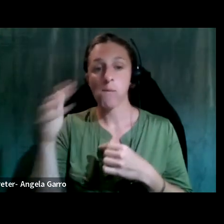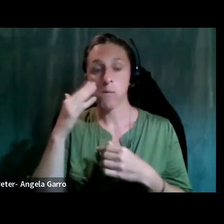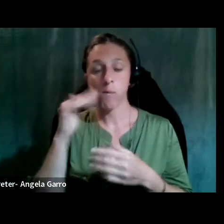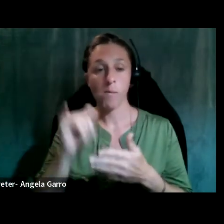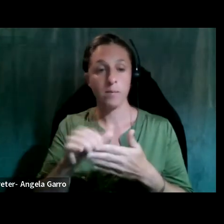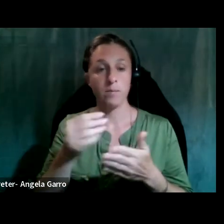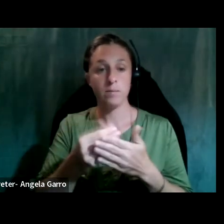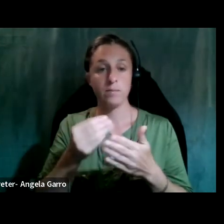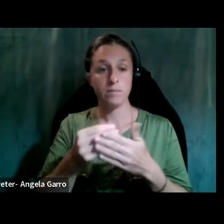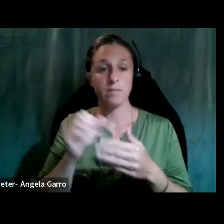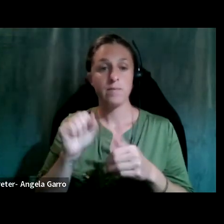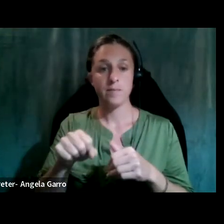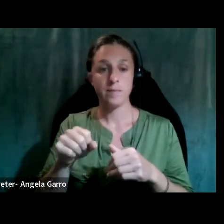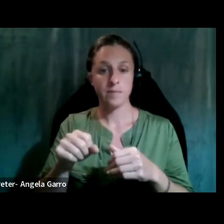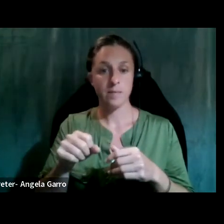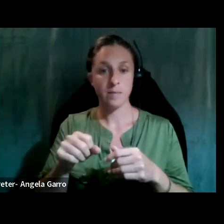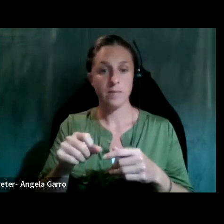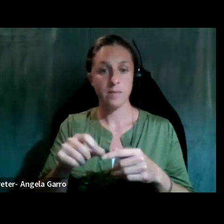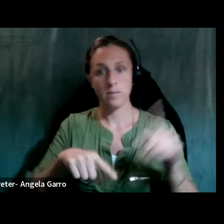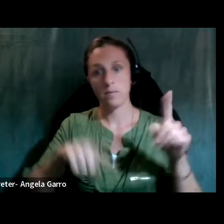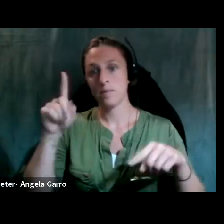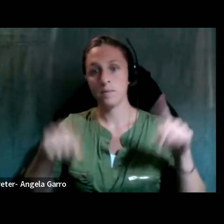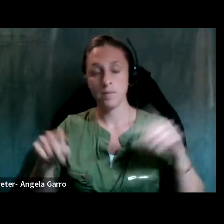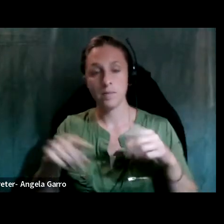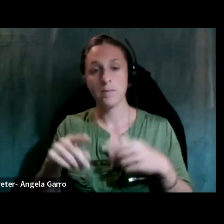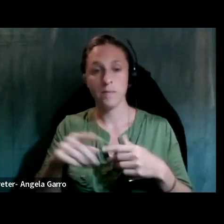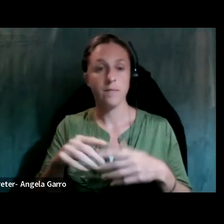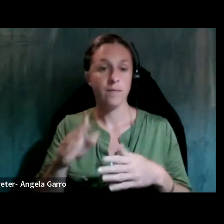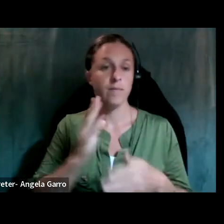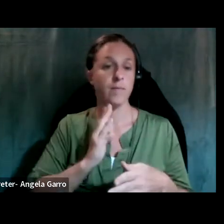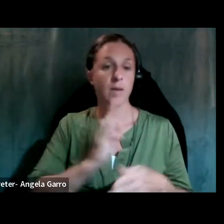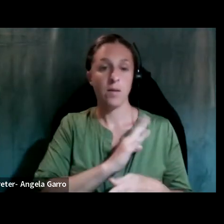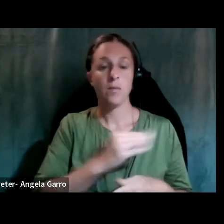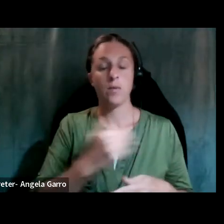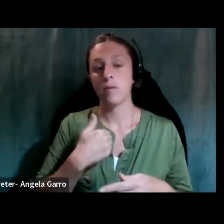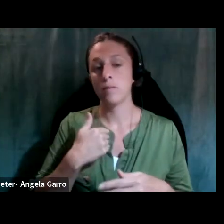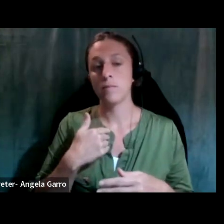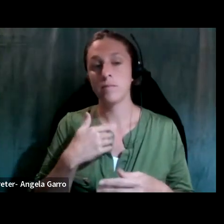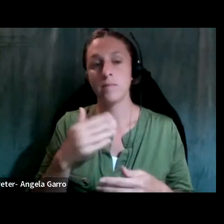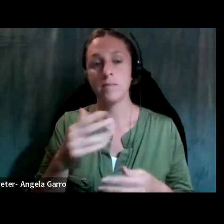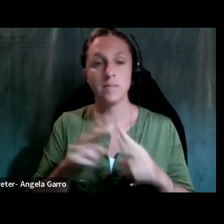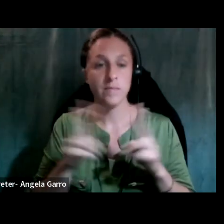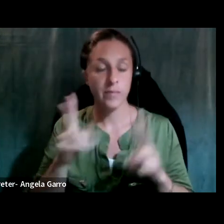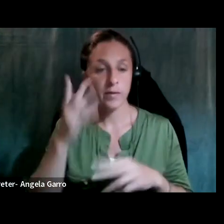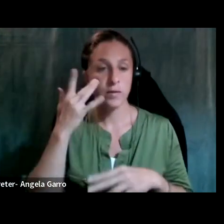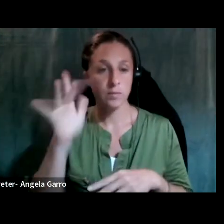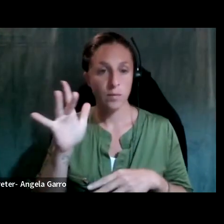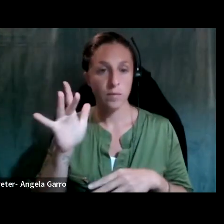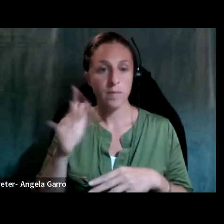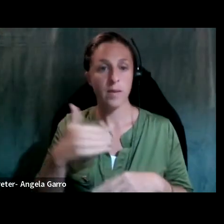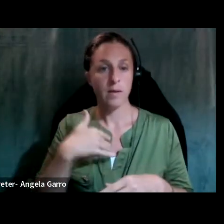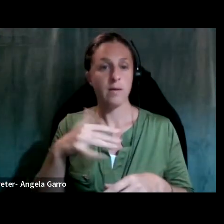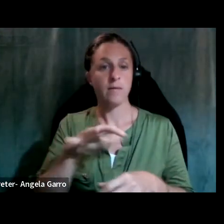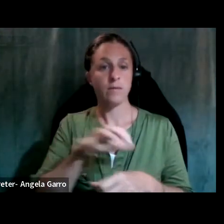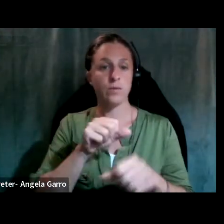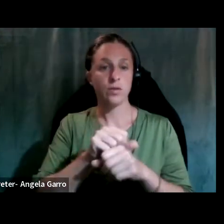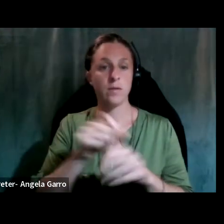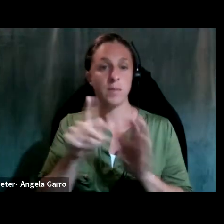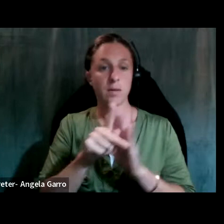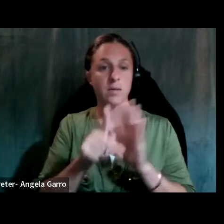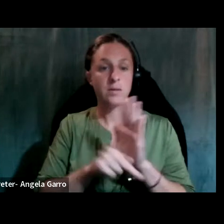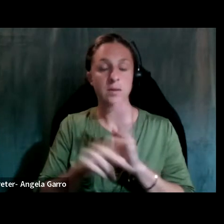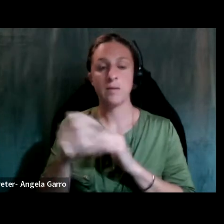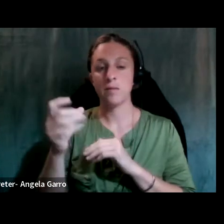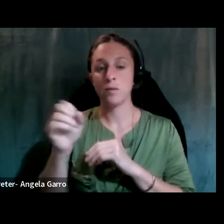revenues can be much more volatile. And so the board has, very smartly got a reserve policy of